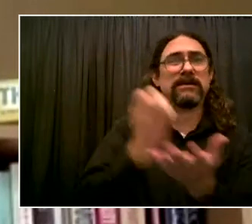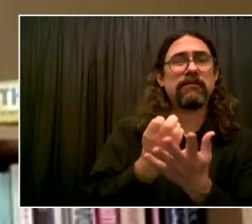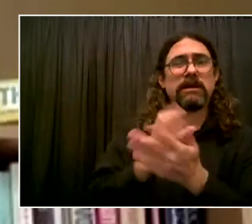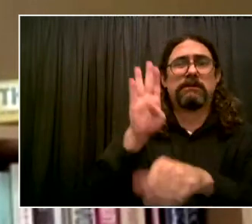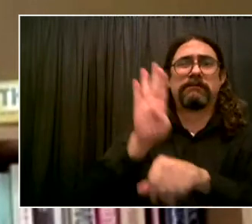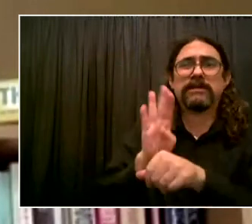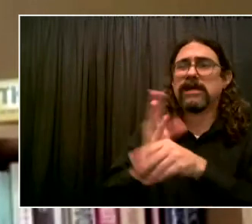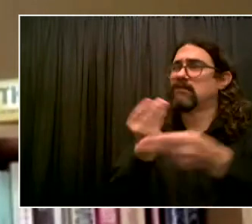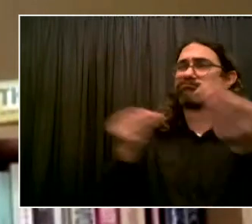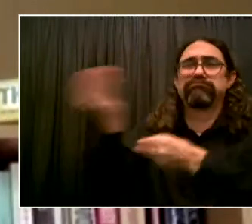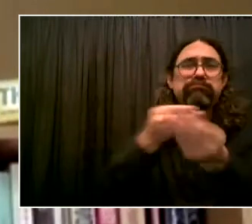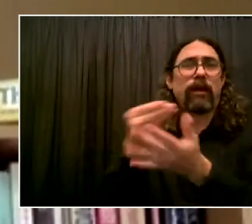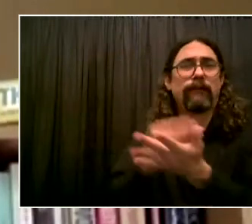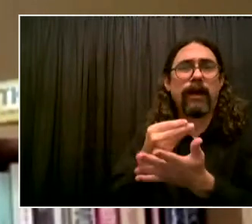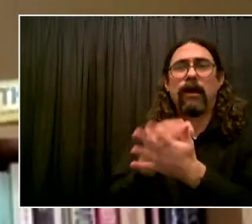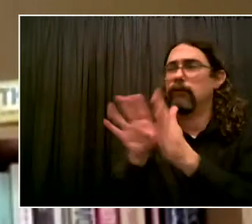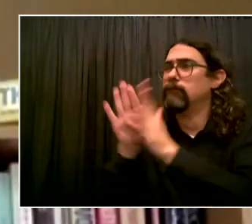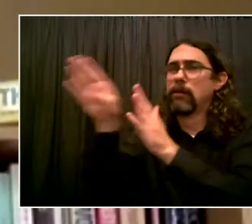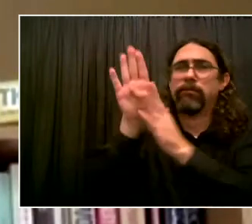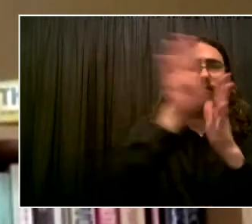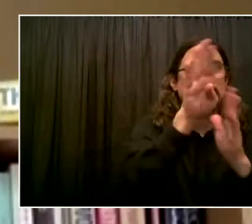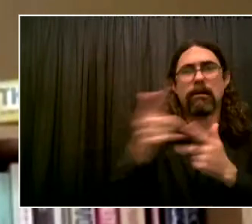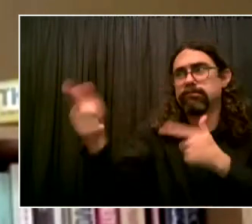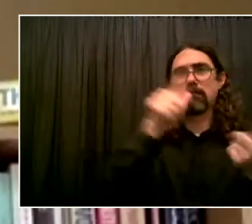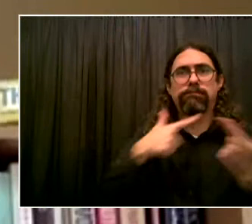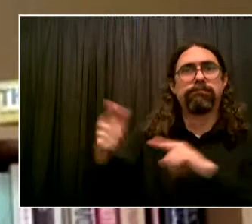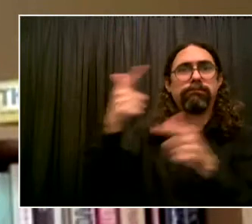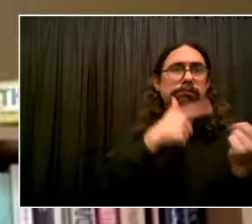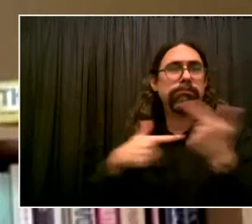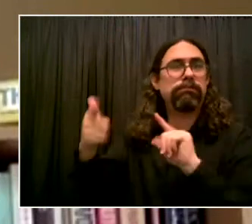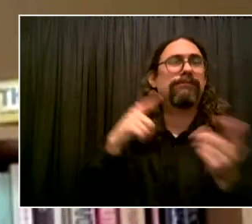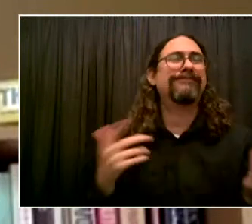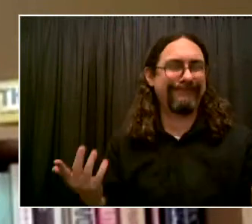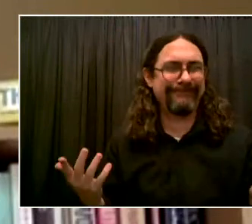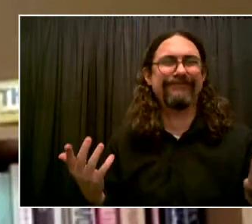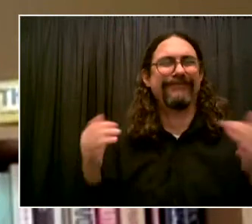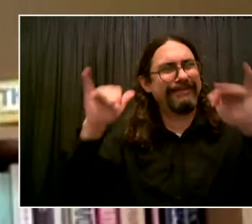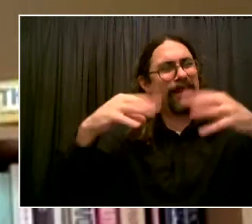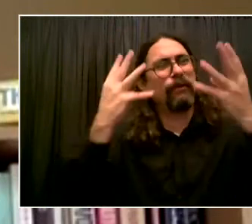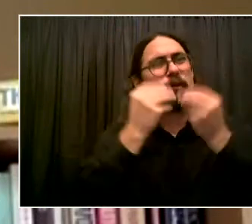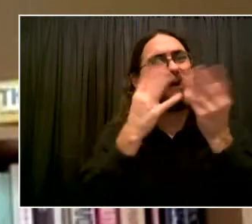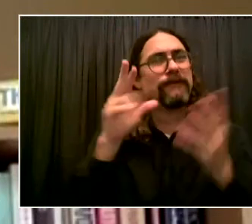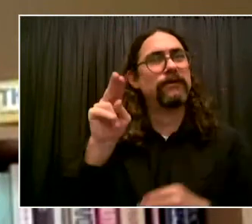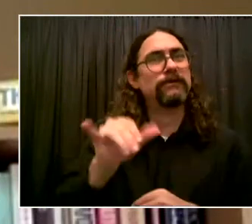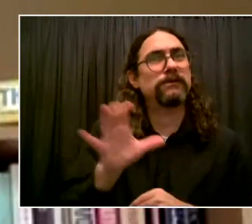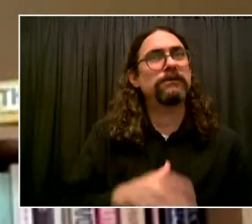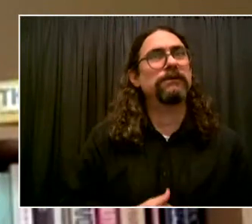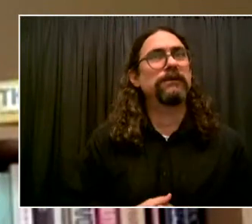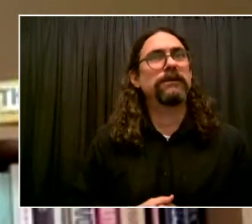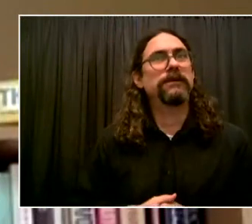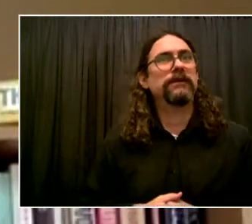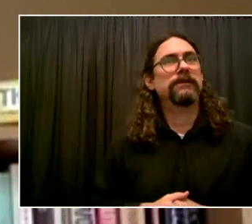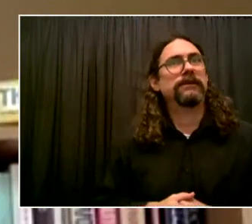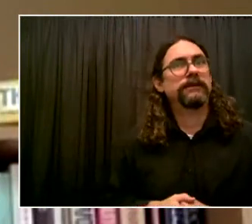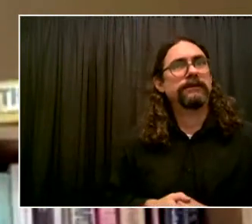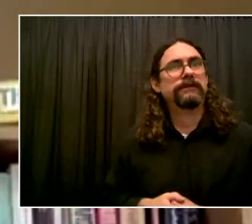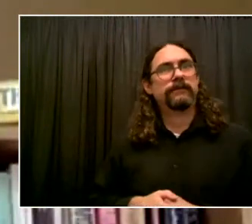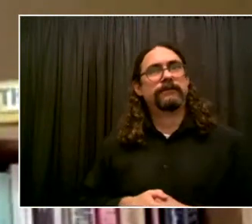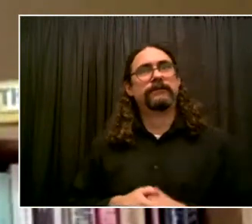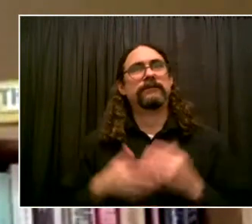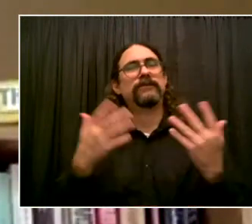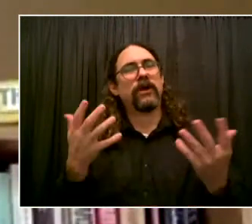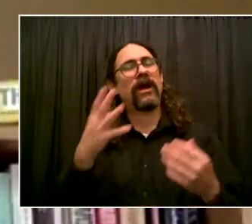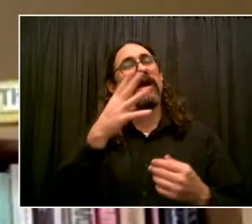also, when workers are able to return to the office, it's not only that they're able to collaborate with others, it means that the street